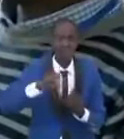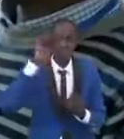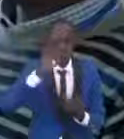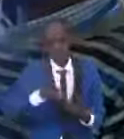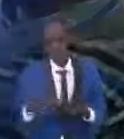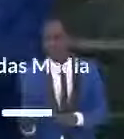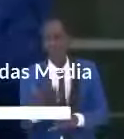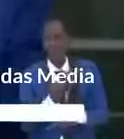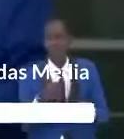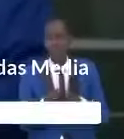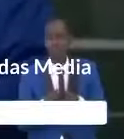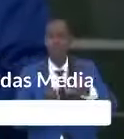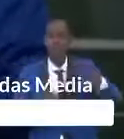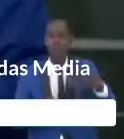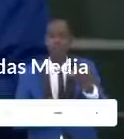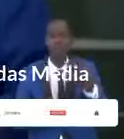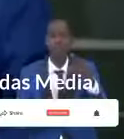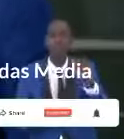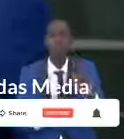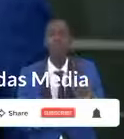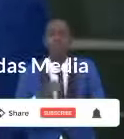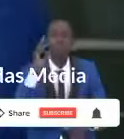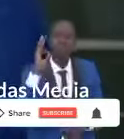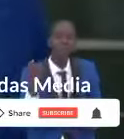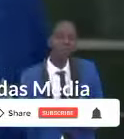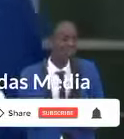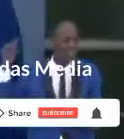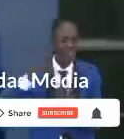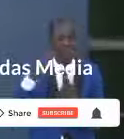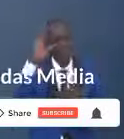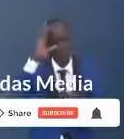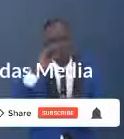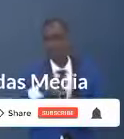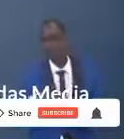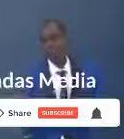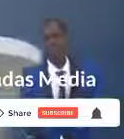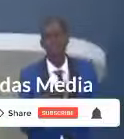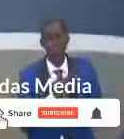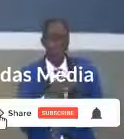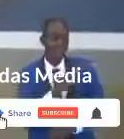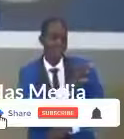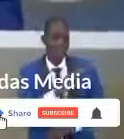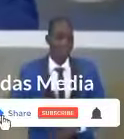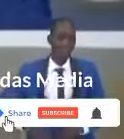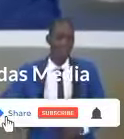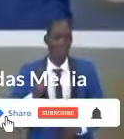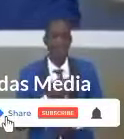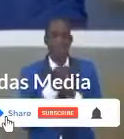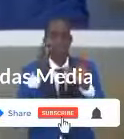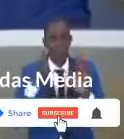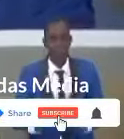Joshua ministered until his last breath. And Christ, our Savior,